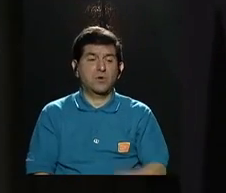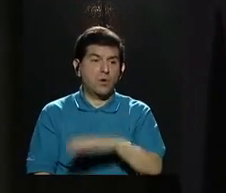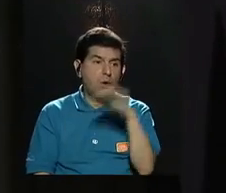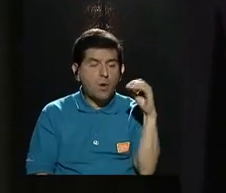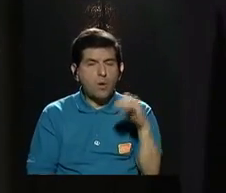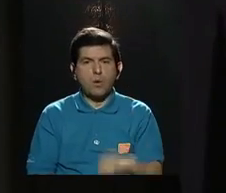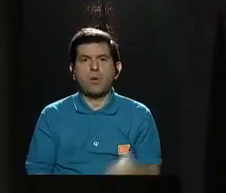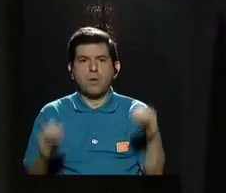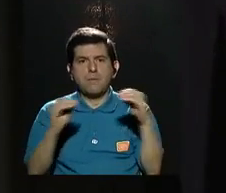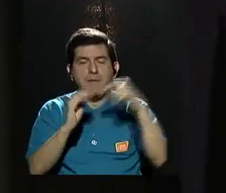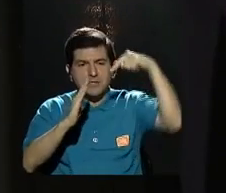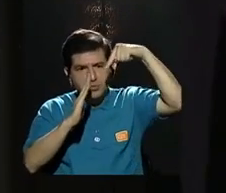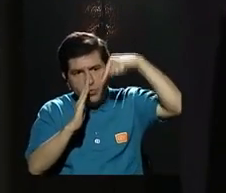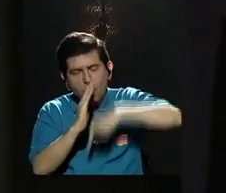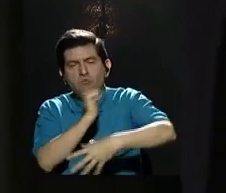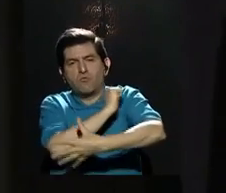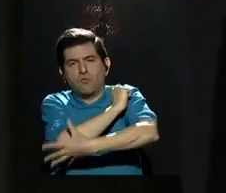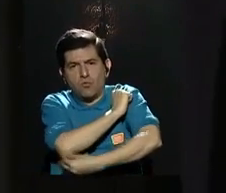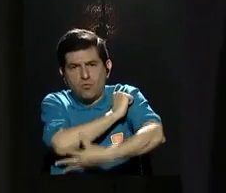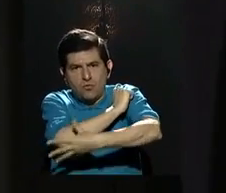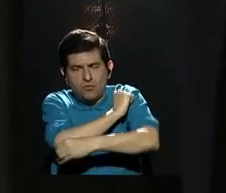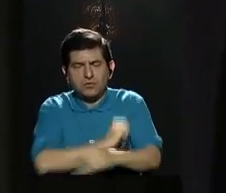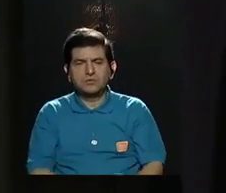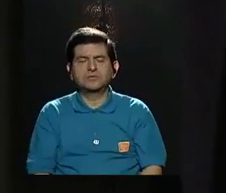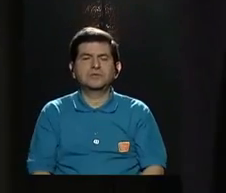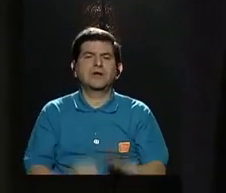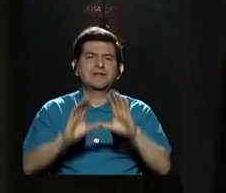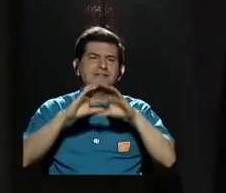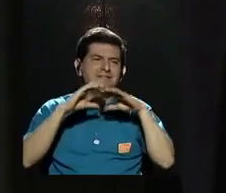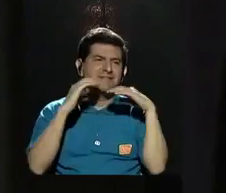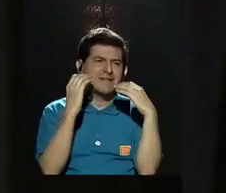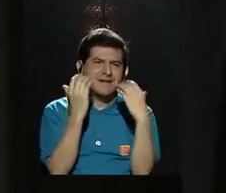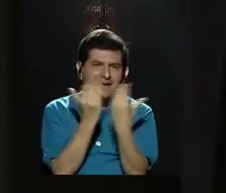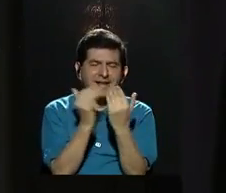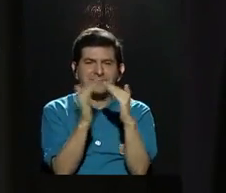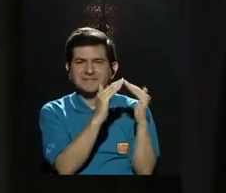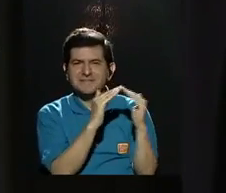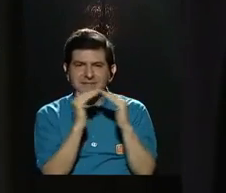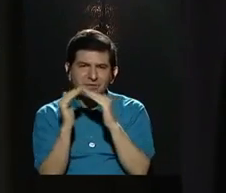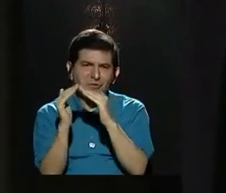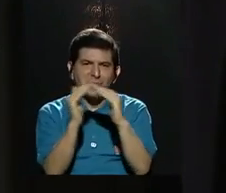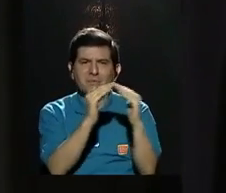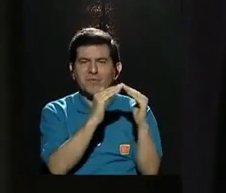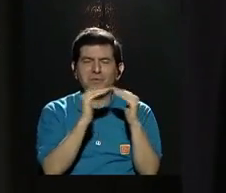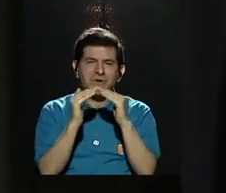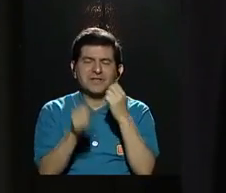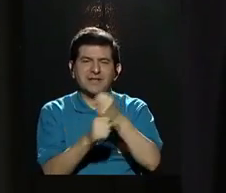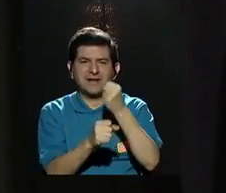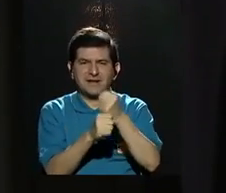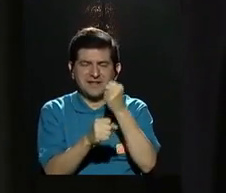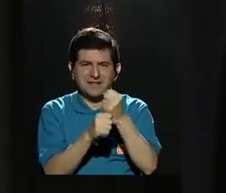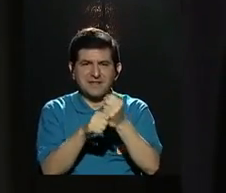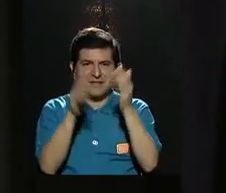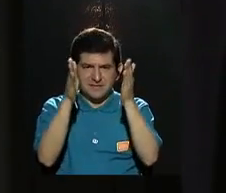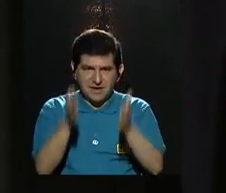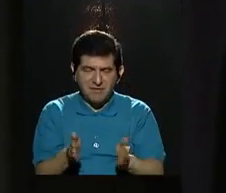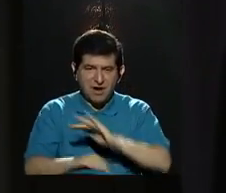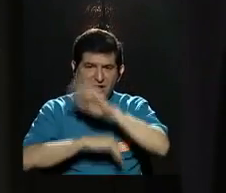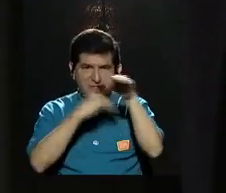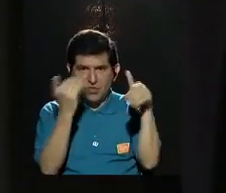further impoverishment of poor and working class communities of all racial and ethnic backgrounds.